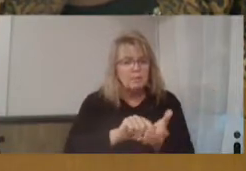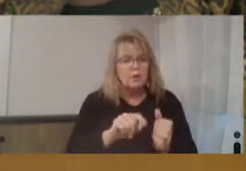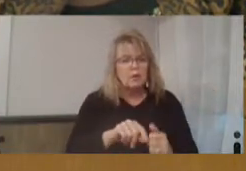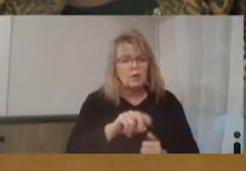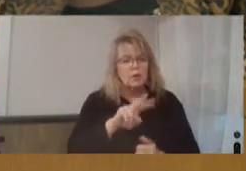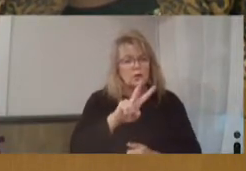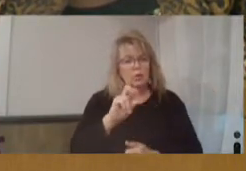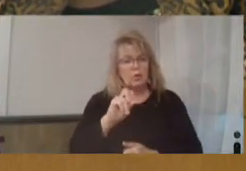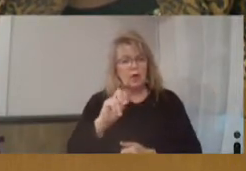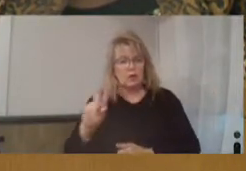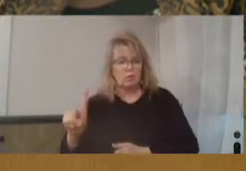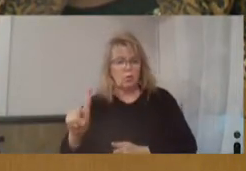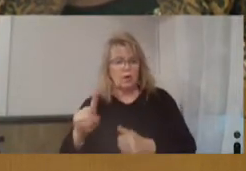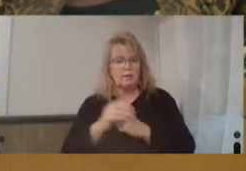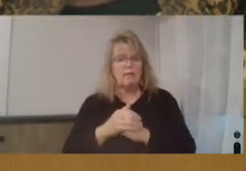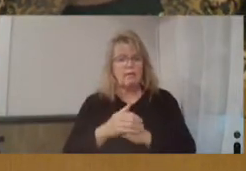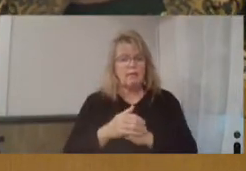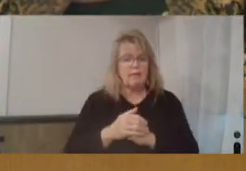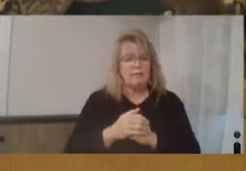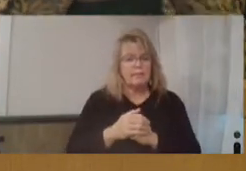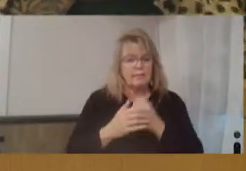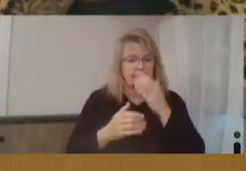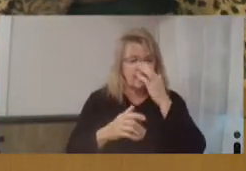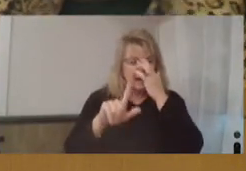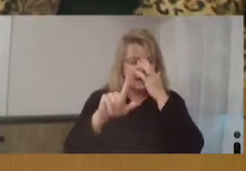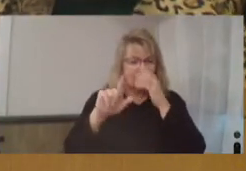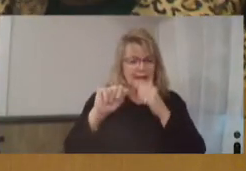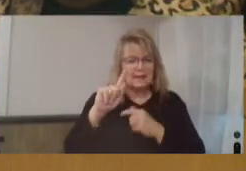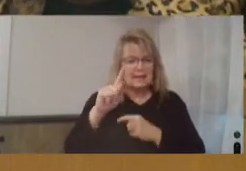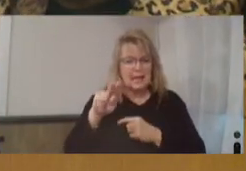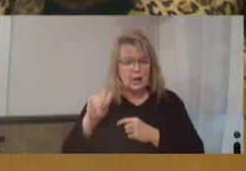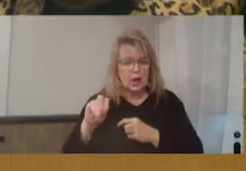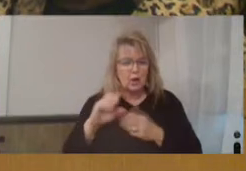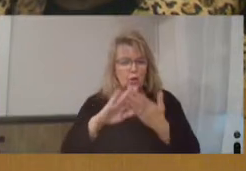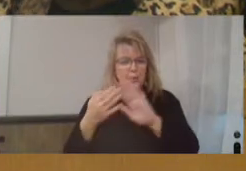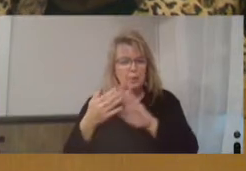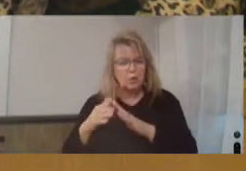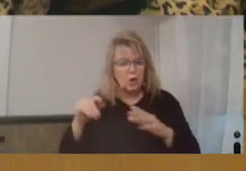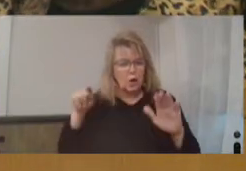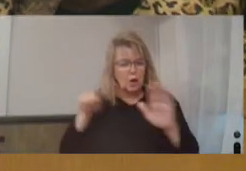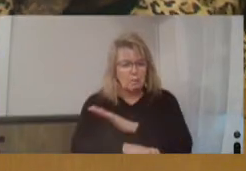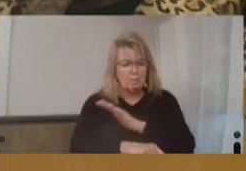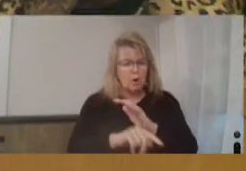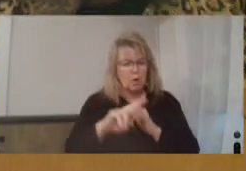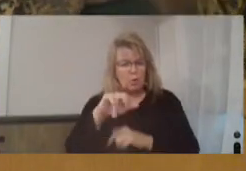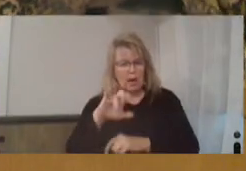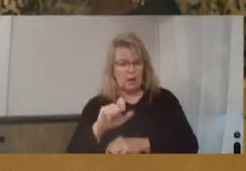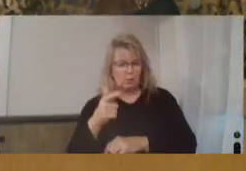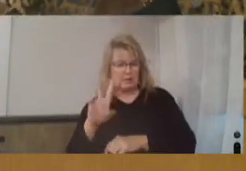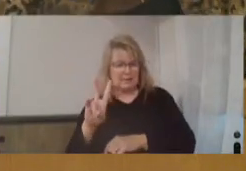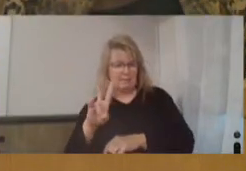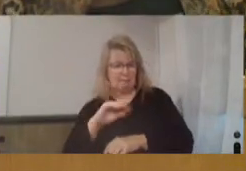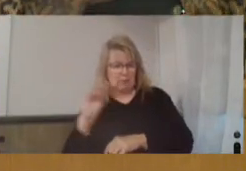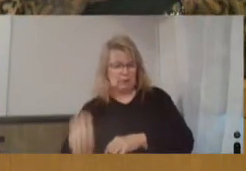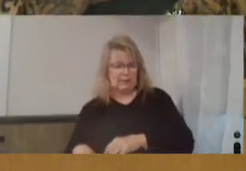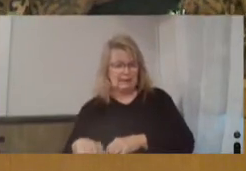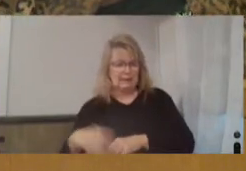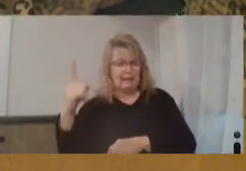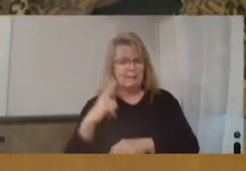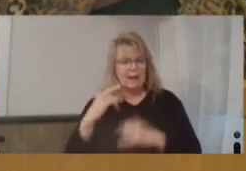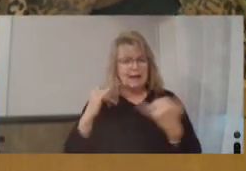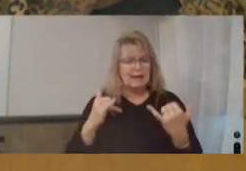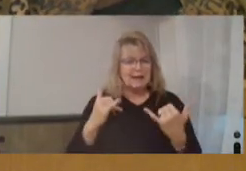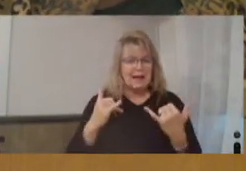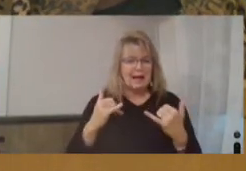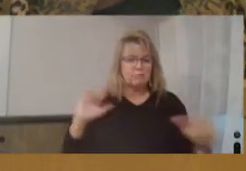when the Latino community had a murder rate of 27%. They came to us, and now the Latino murder rate is down